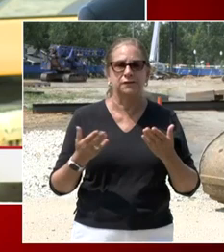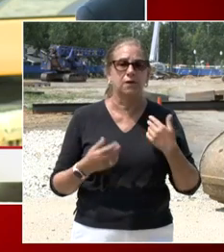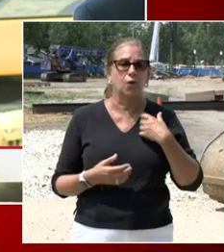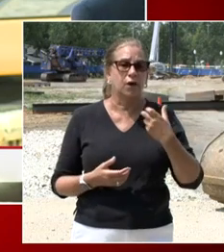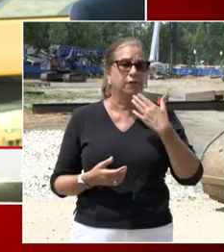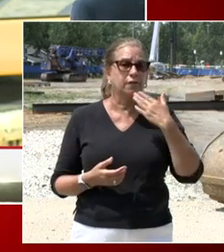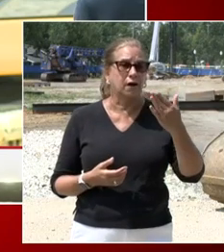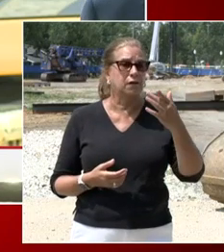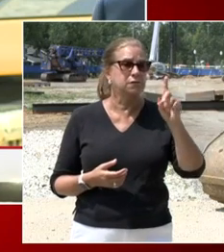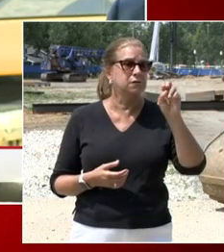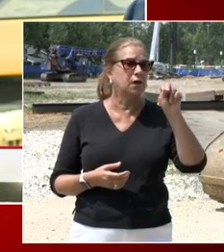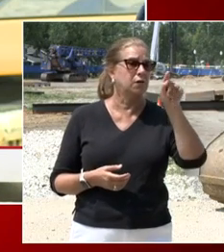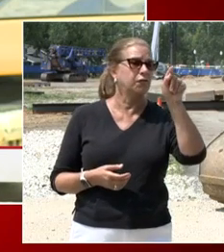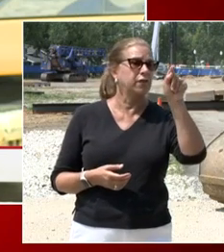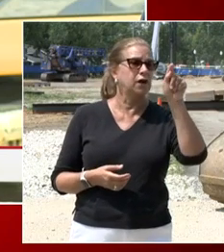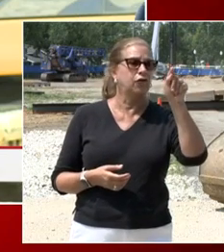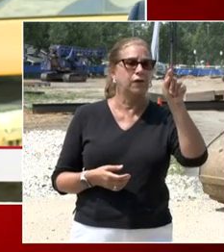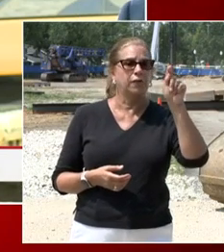prodding,